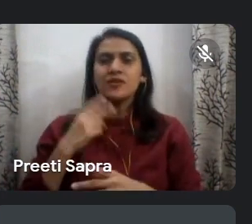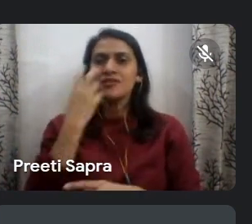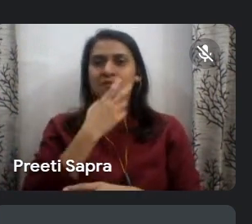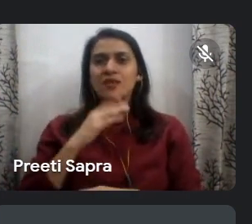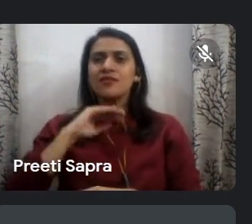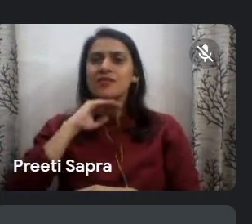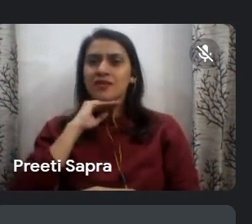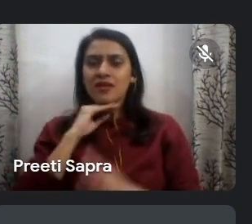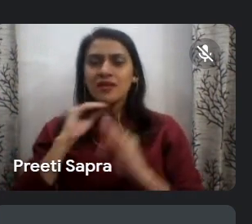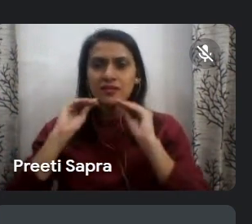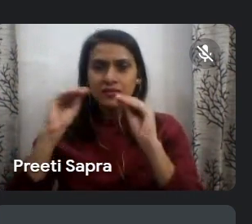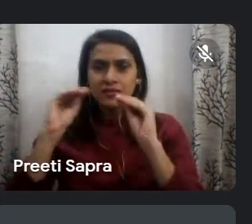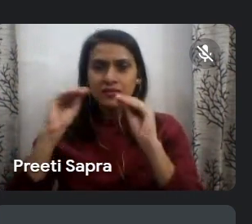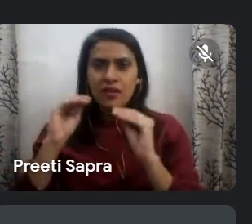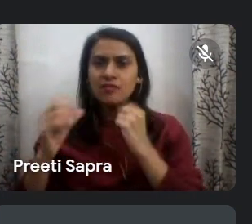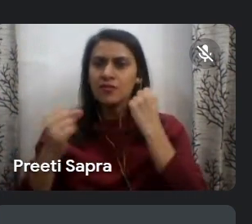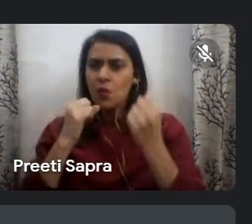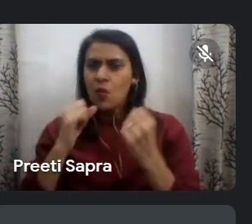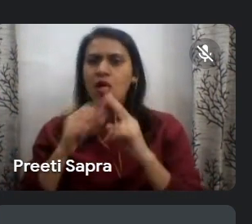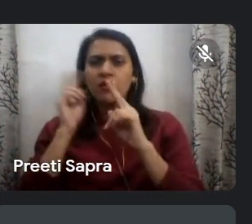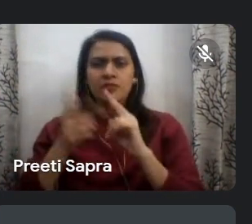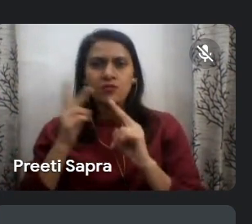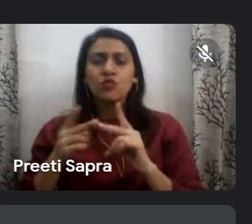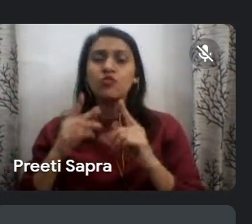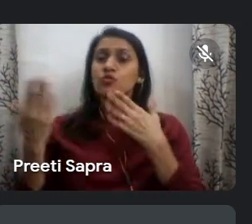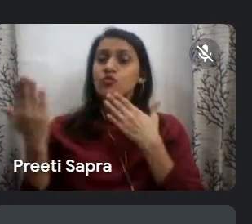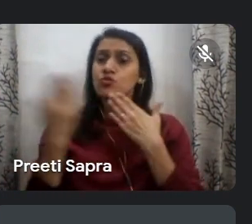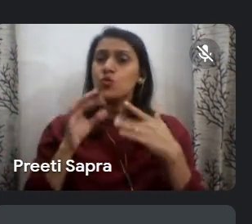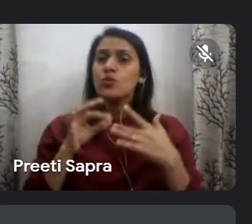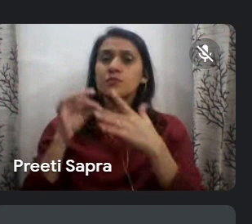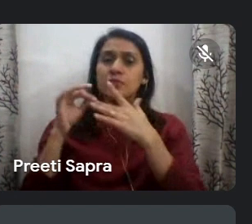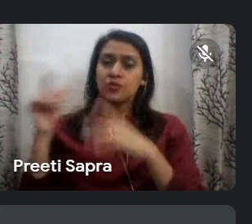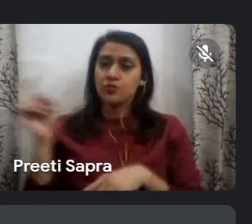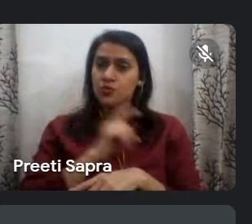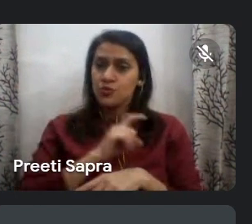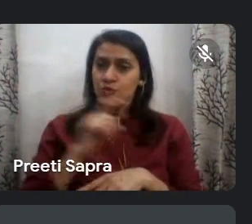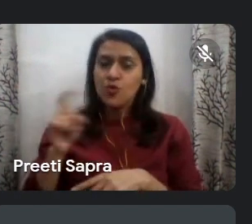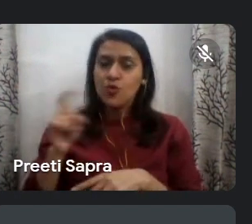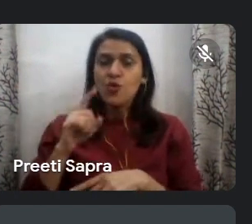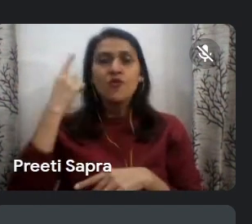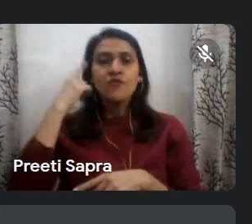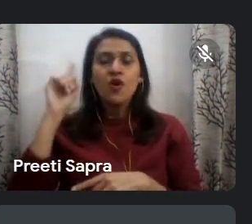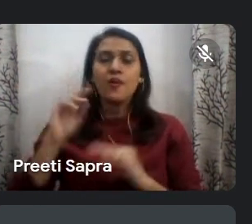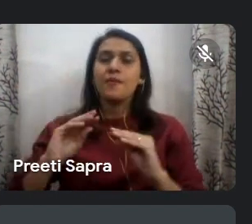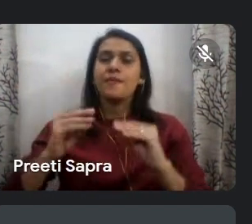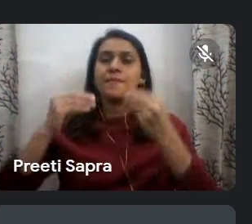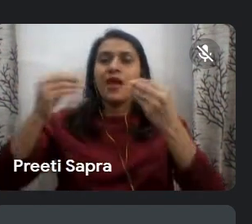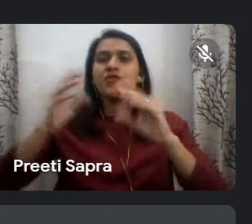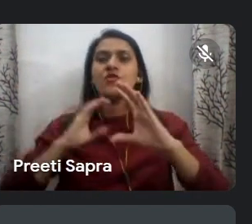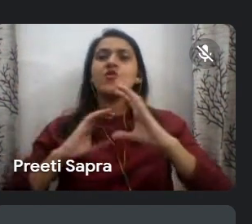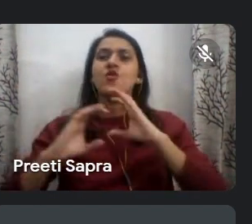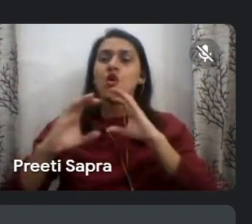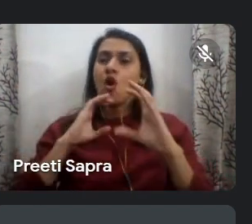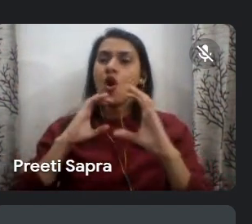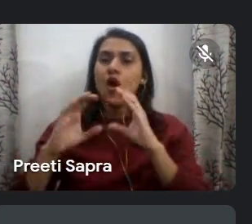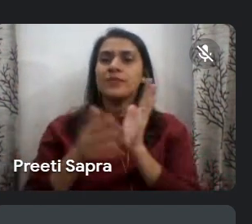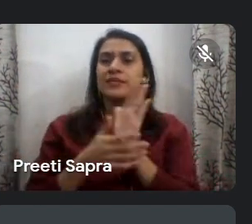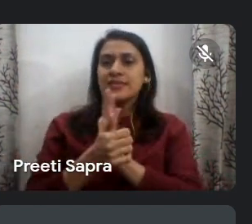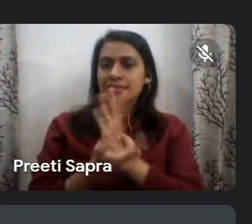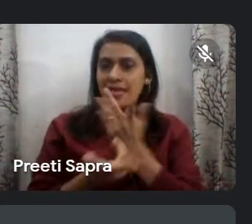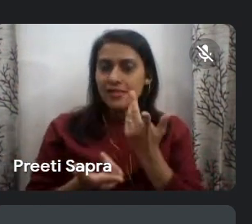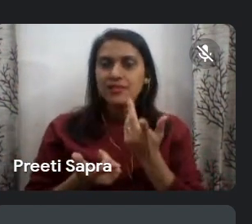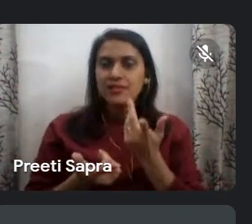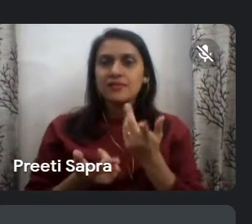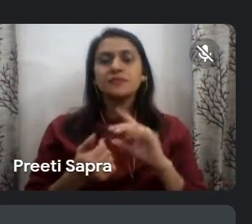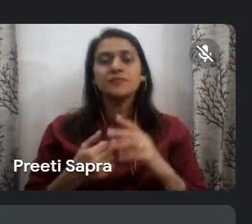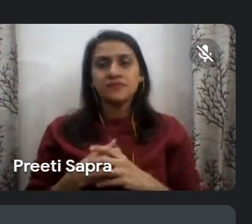find a special needs school that would work towards building, communication skills, as well as working on